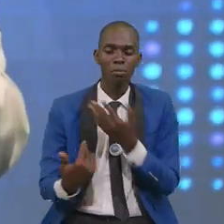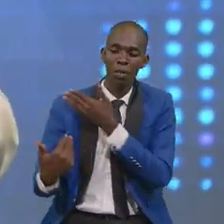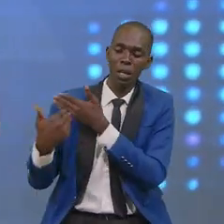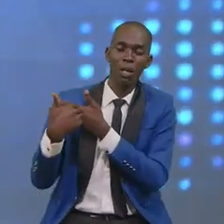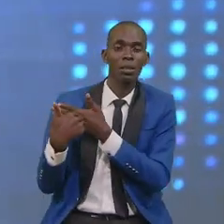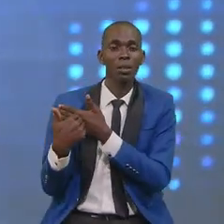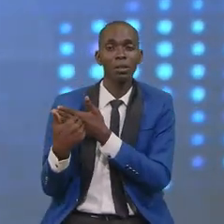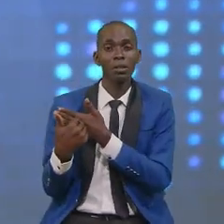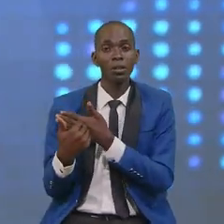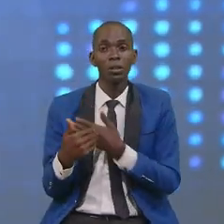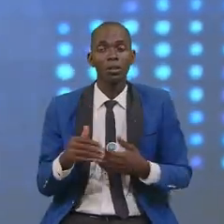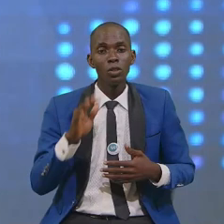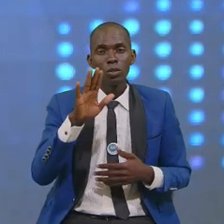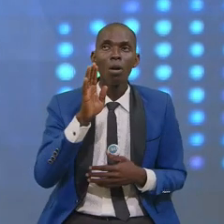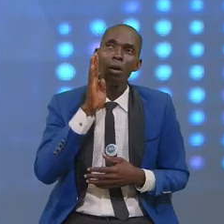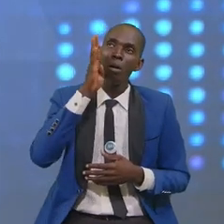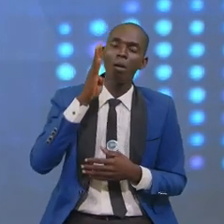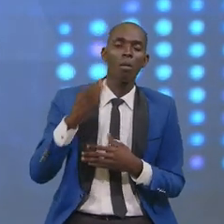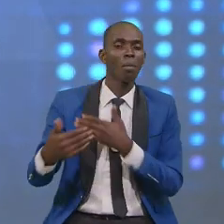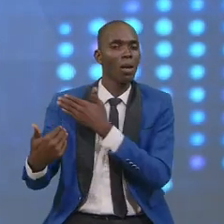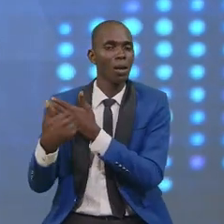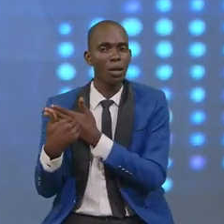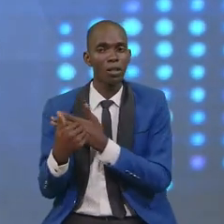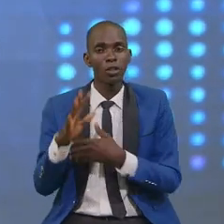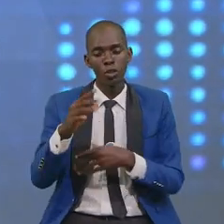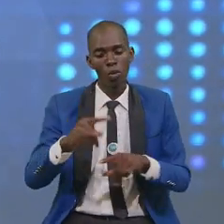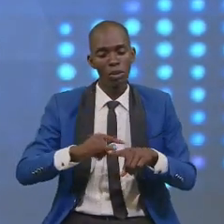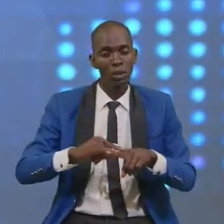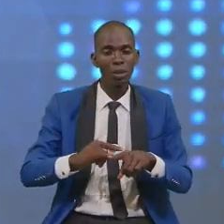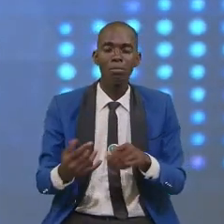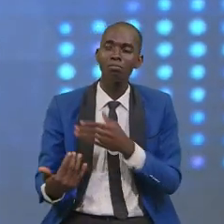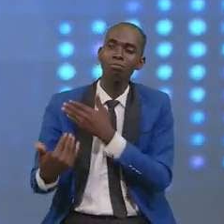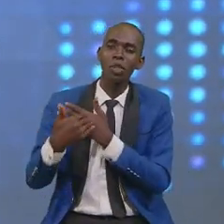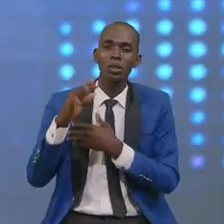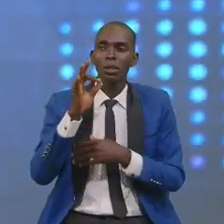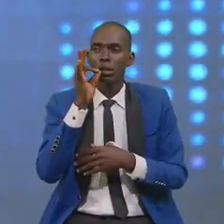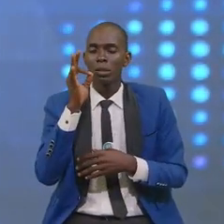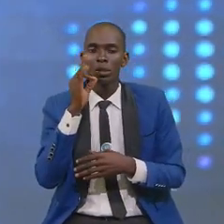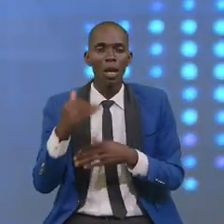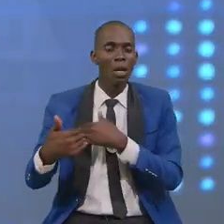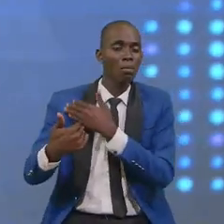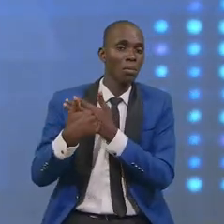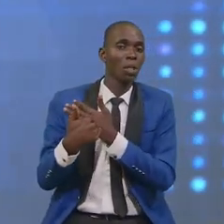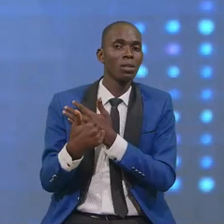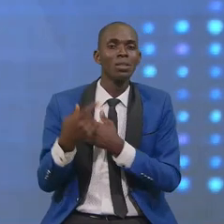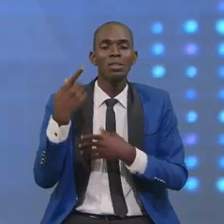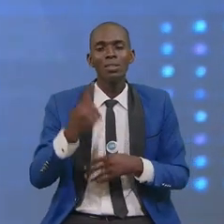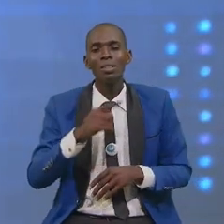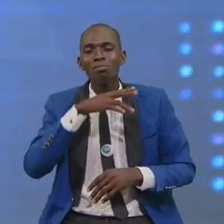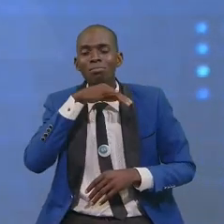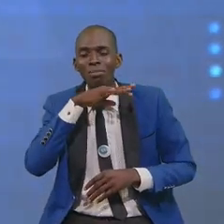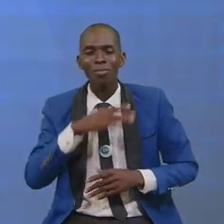your alcohol behind you, your cigarette, your marijuana behind you, the dirty